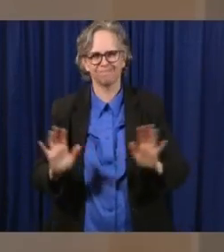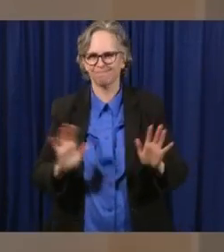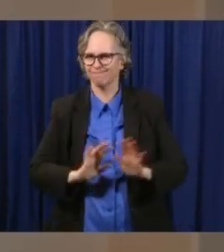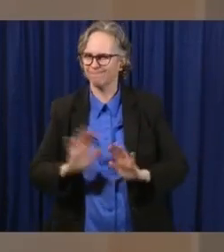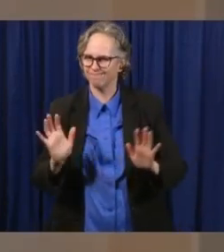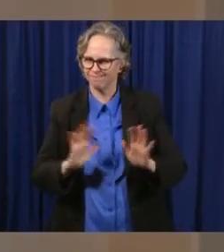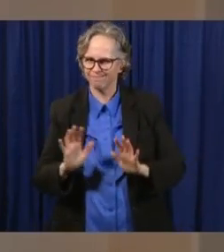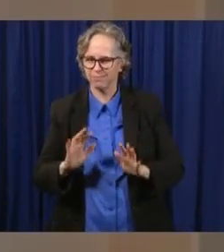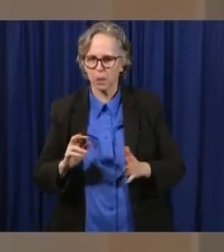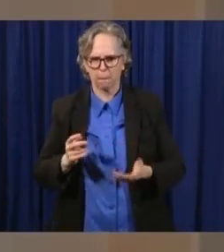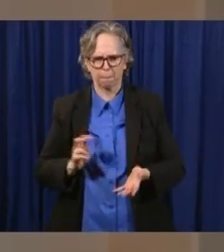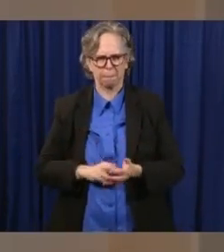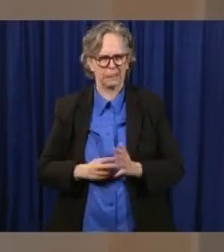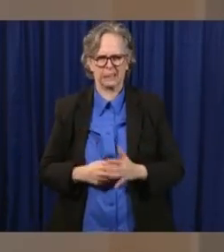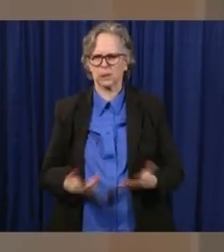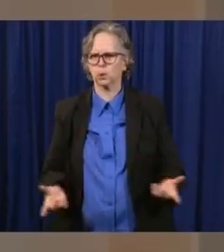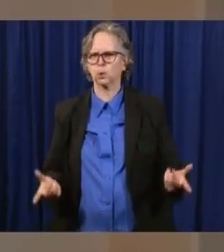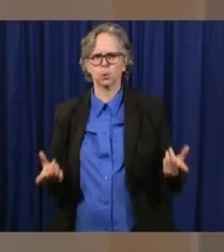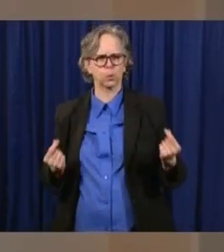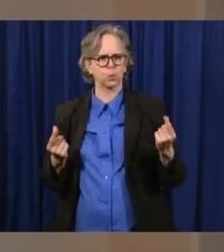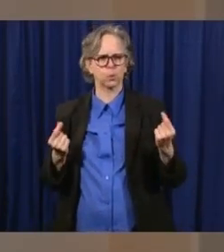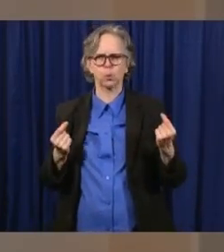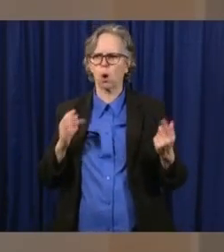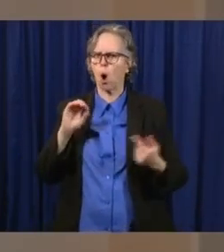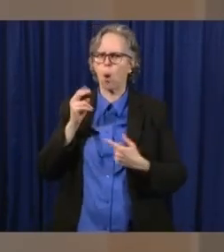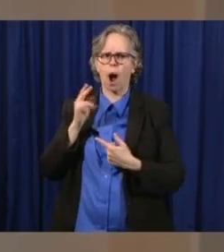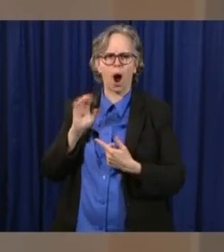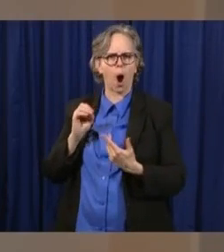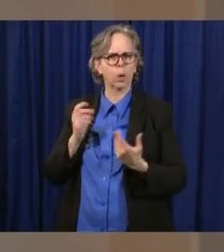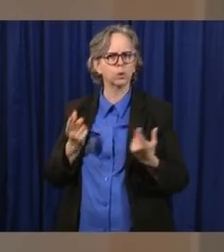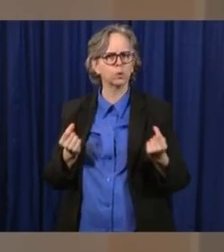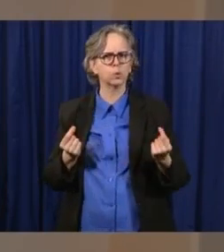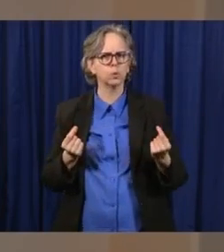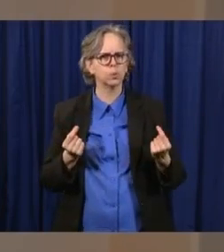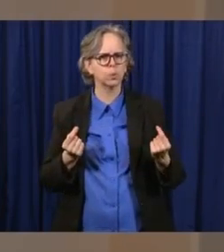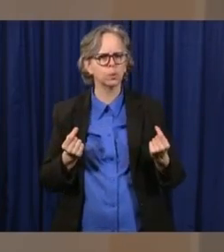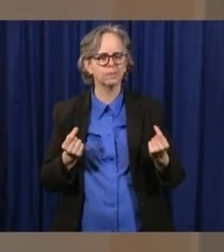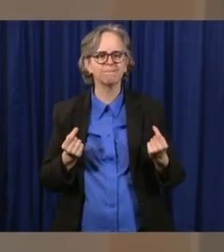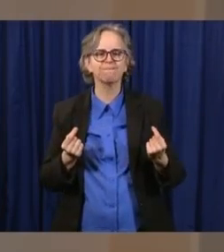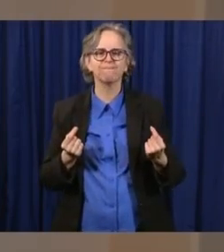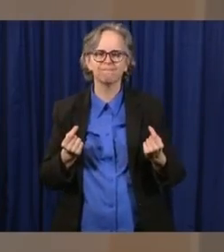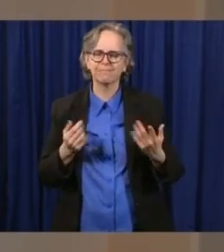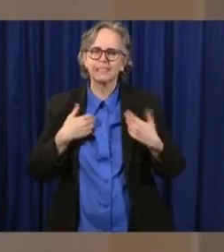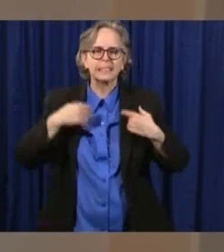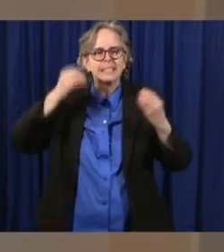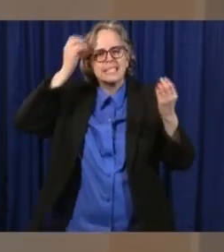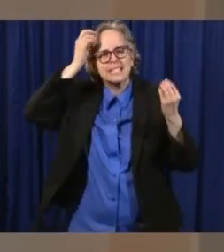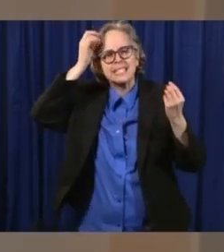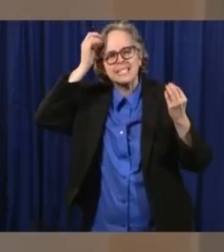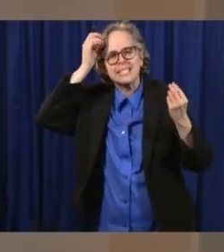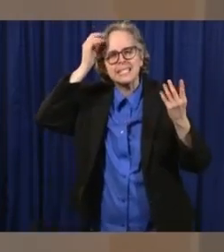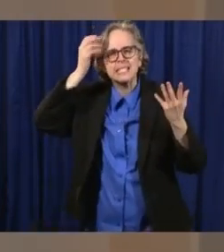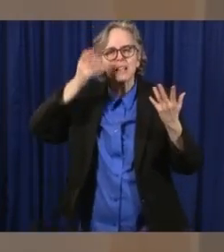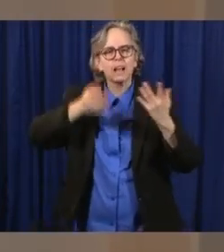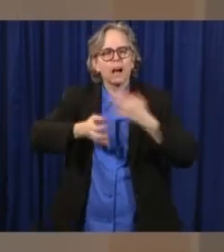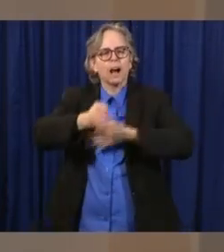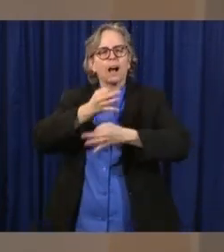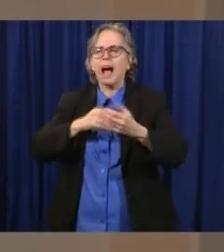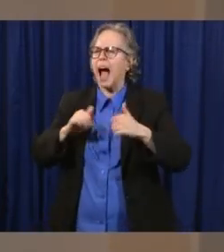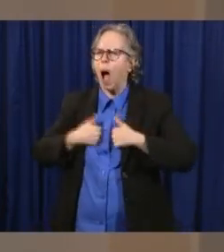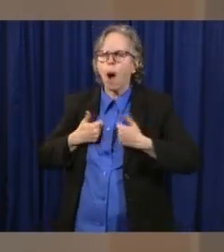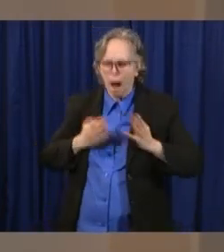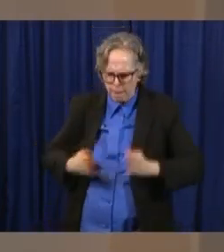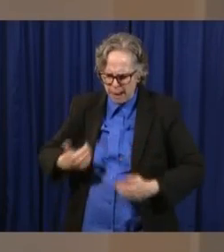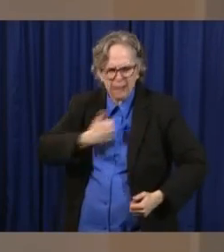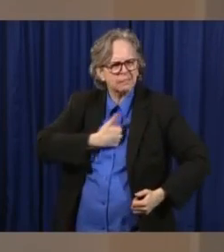you, I imagine if I'm out there and I'm trying to think, how do I prepare for this? What does it look like?